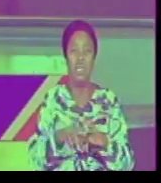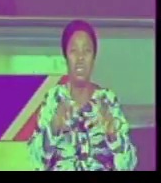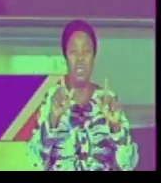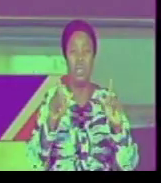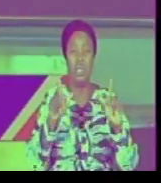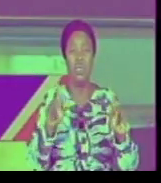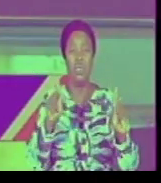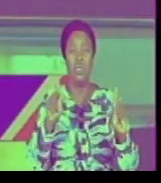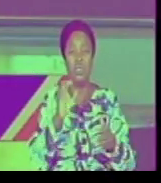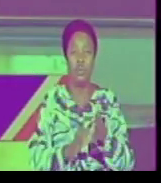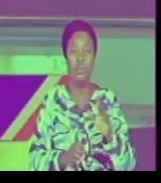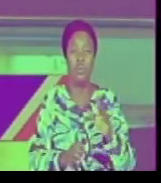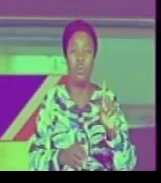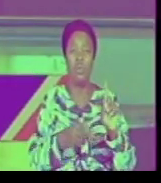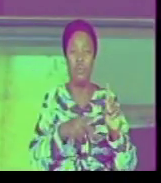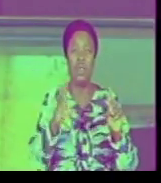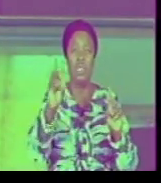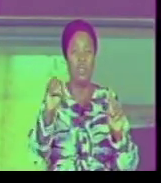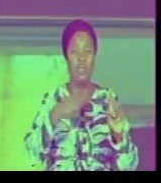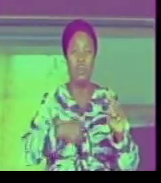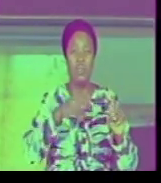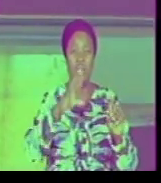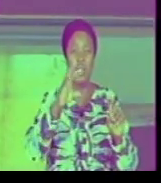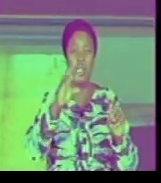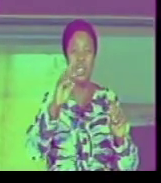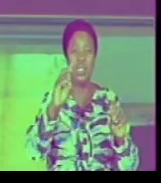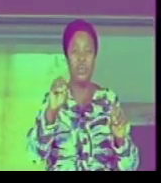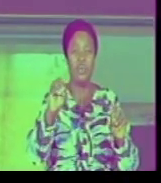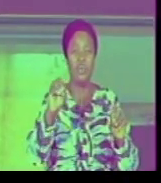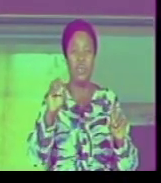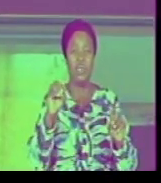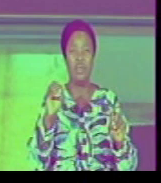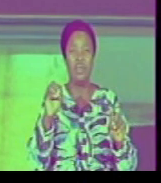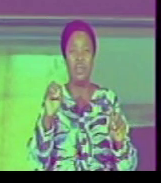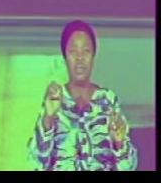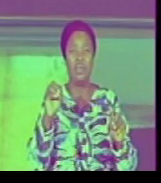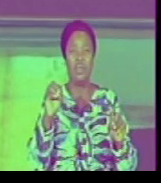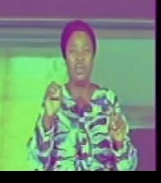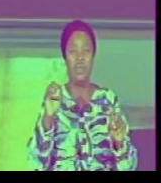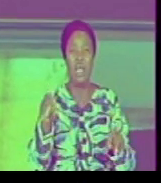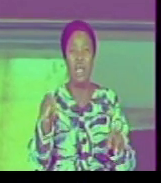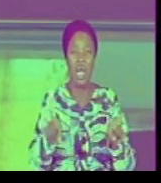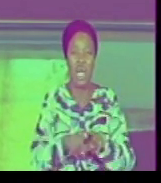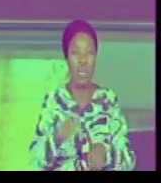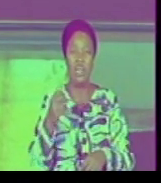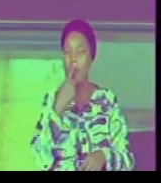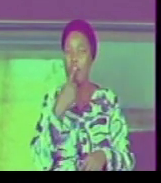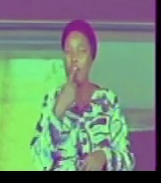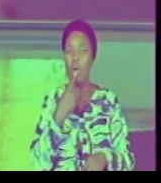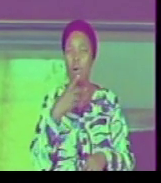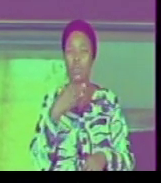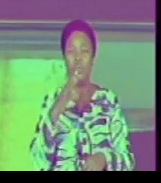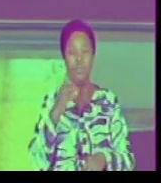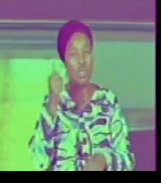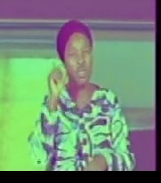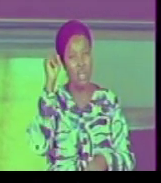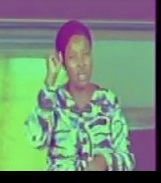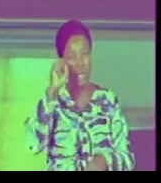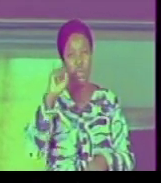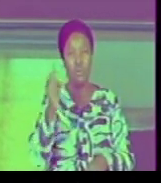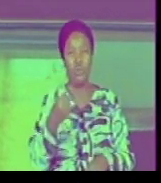In verse 17, as he spake by the mouth of his holy prophets, which